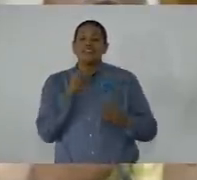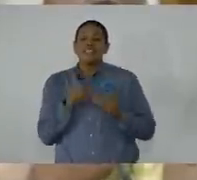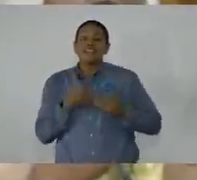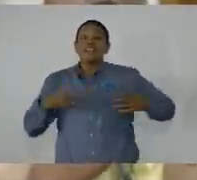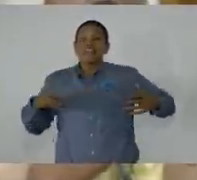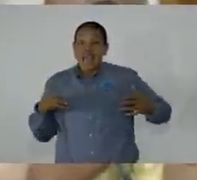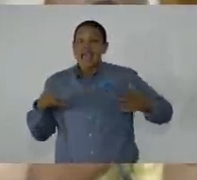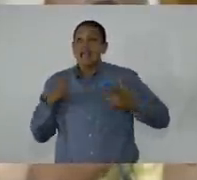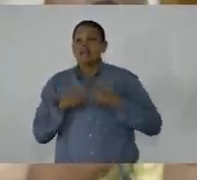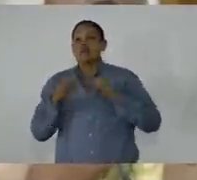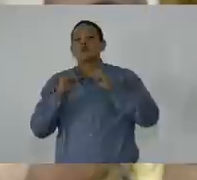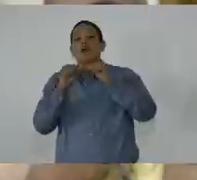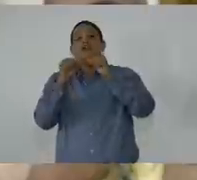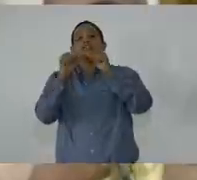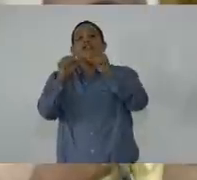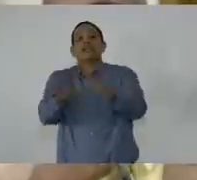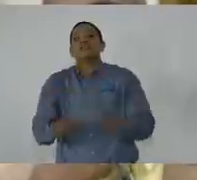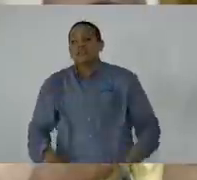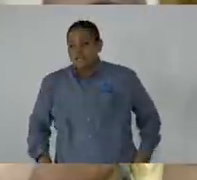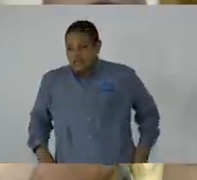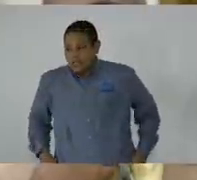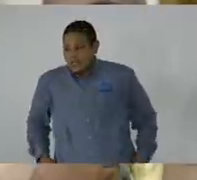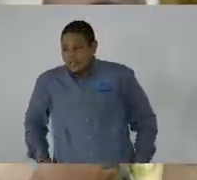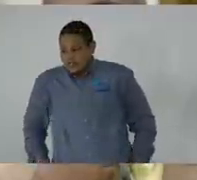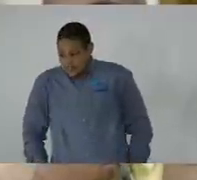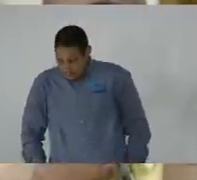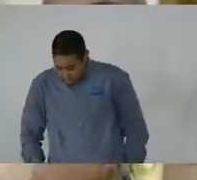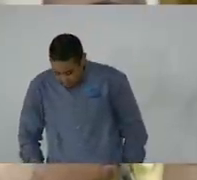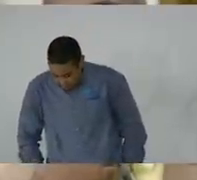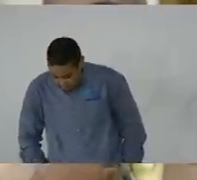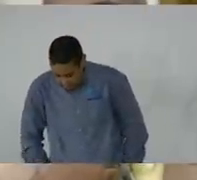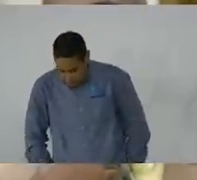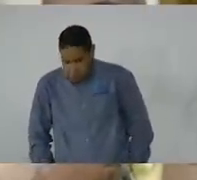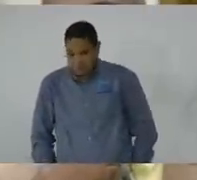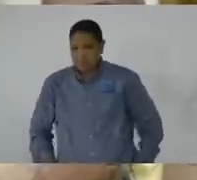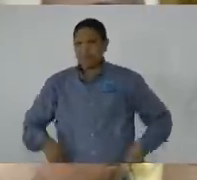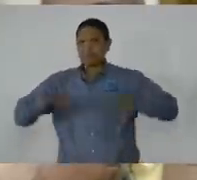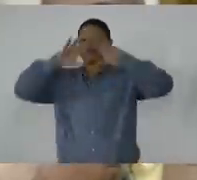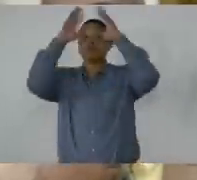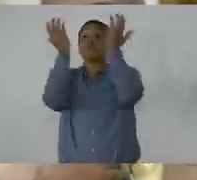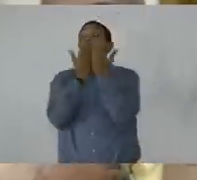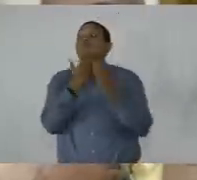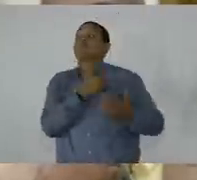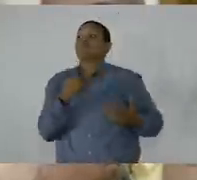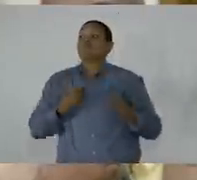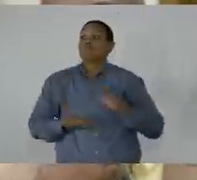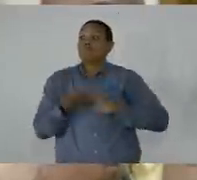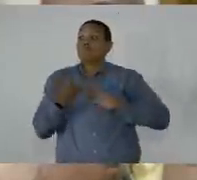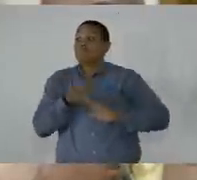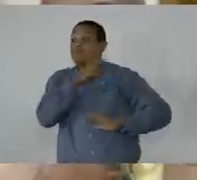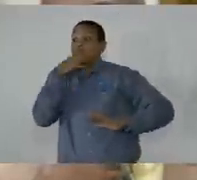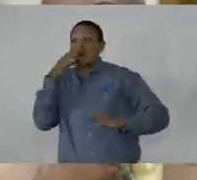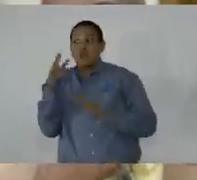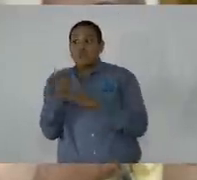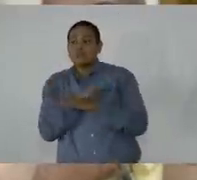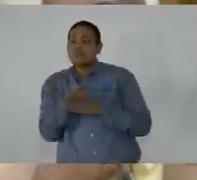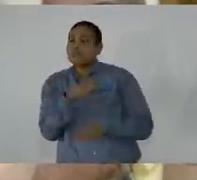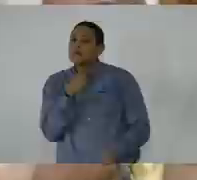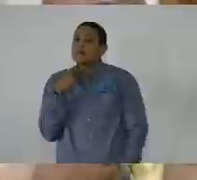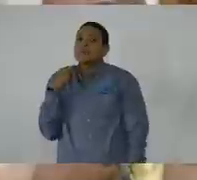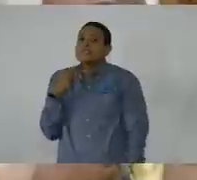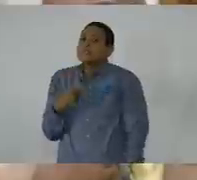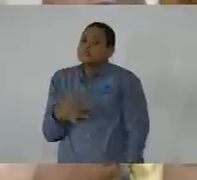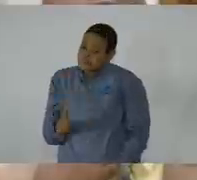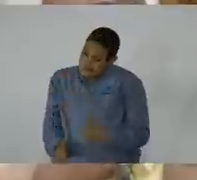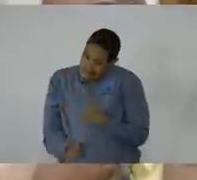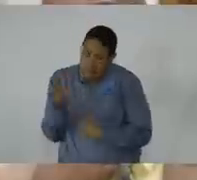and consistency. Globally, colleagues, operating an agribusiness is a very risky enterprise, and in